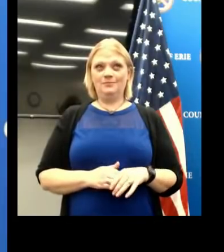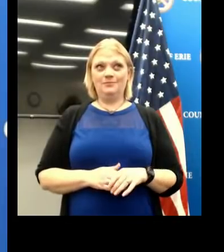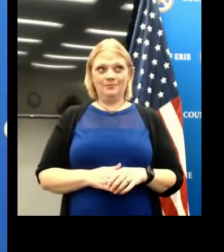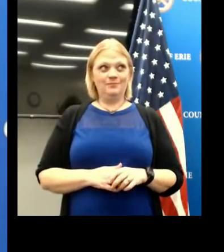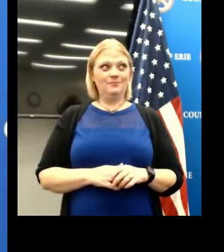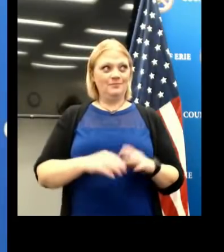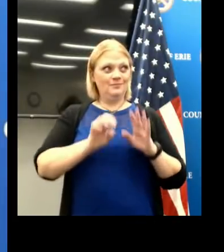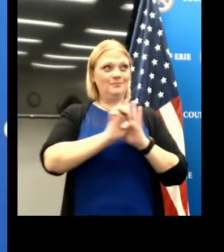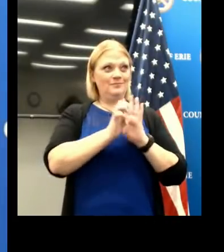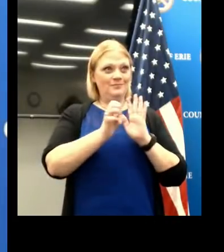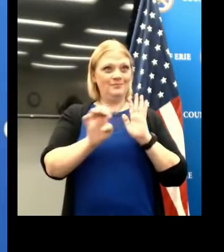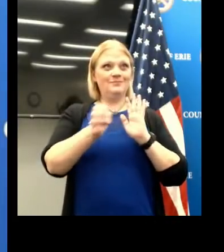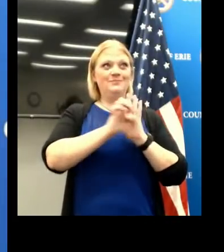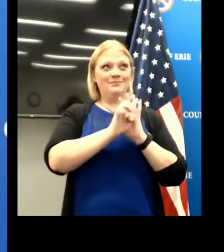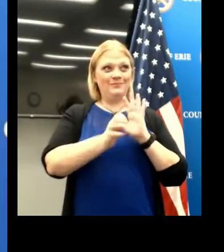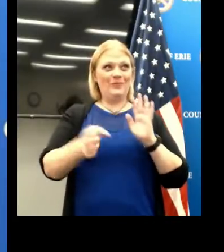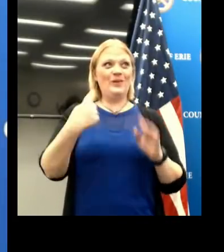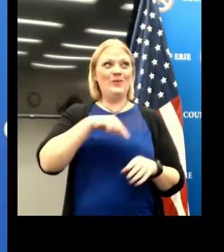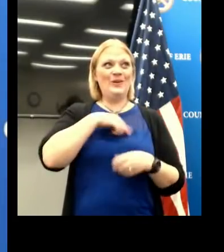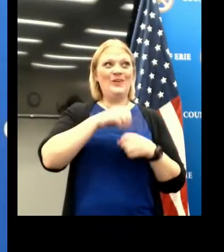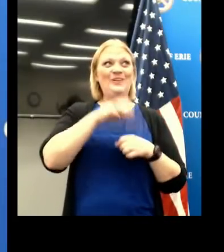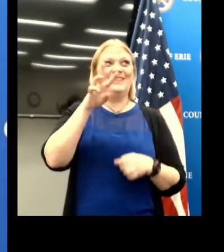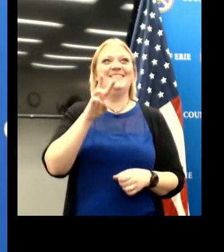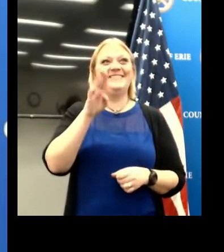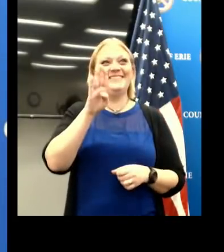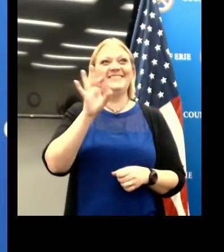We are in WBFO hell.